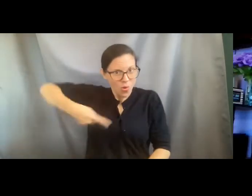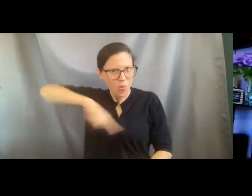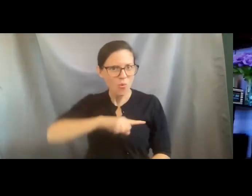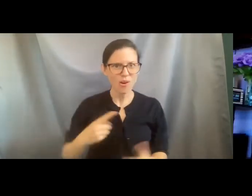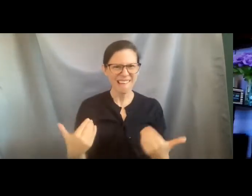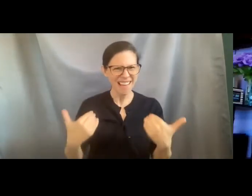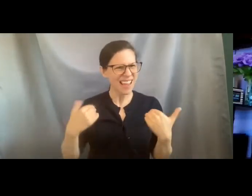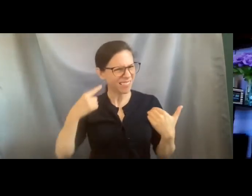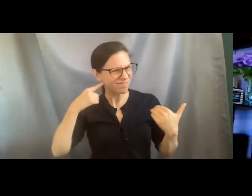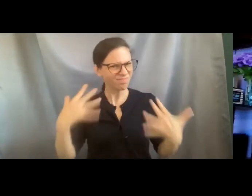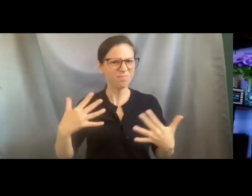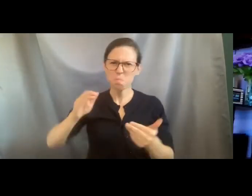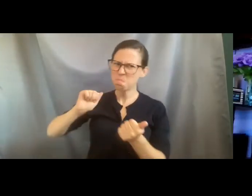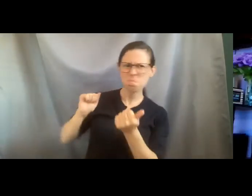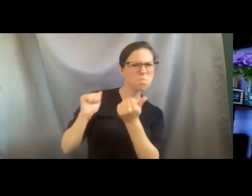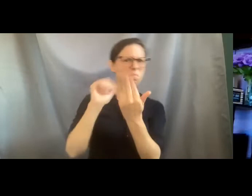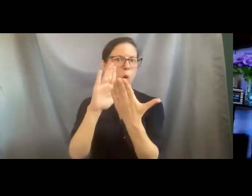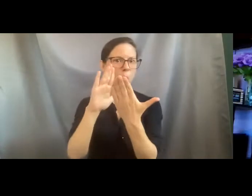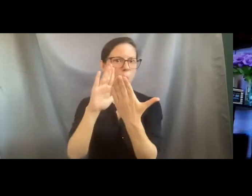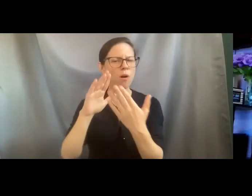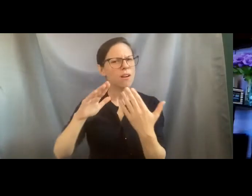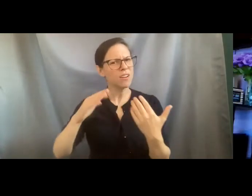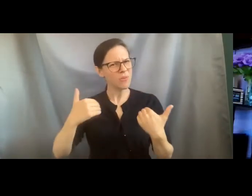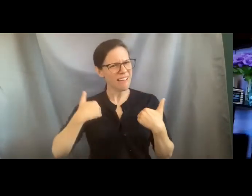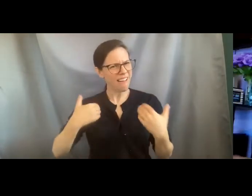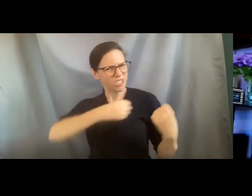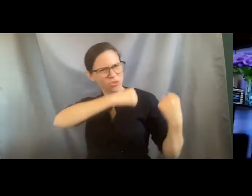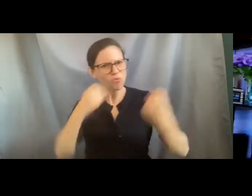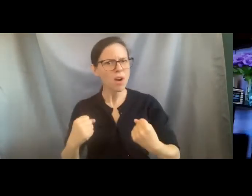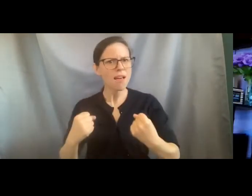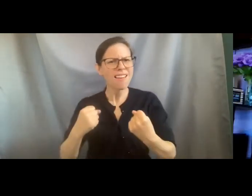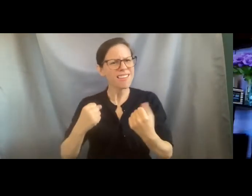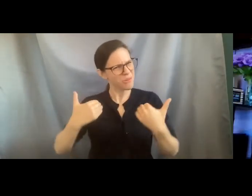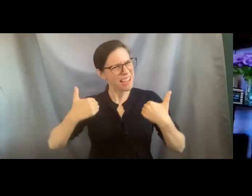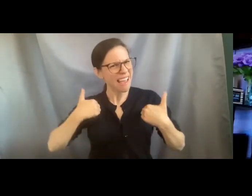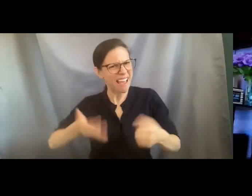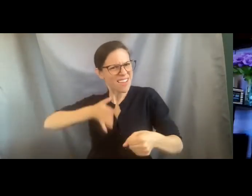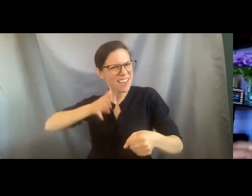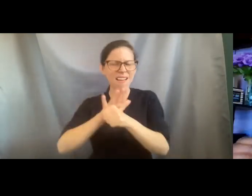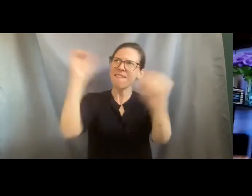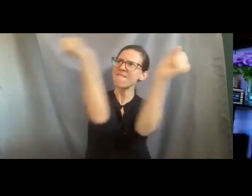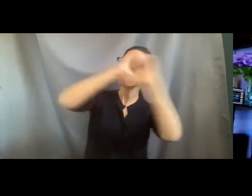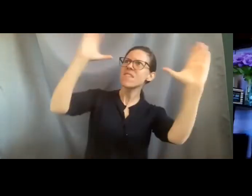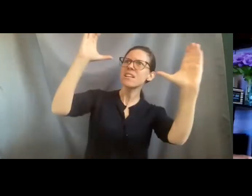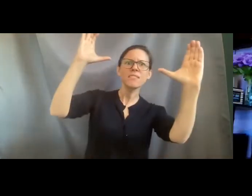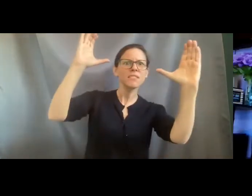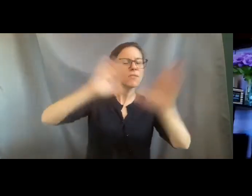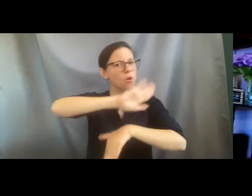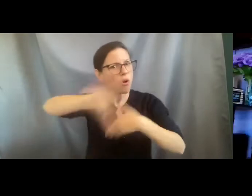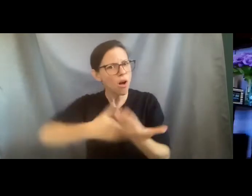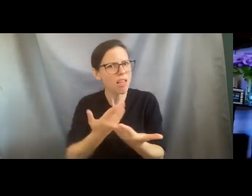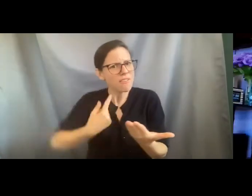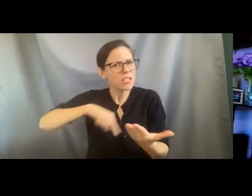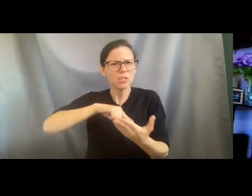enough audacity, enough strength, and enough vision for us to also